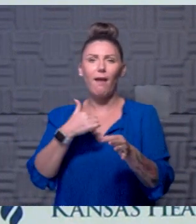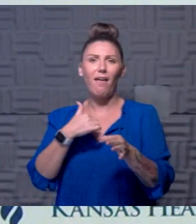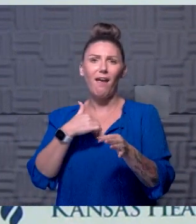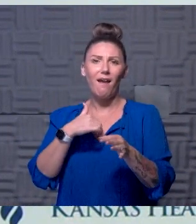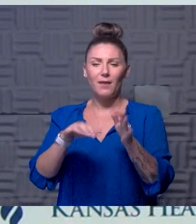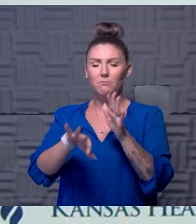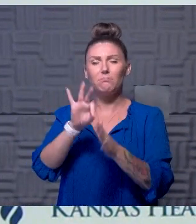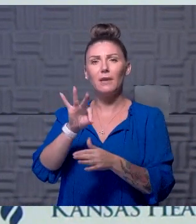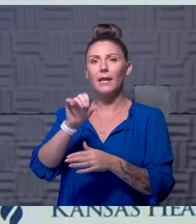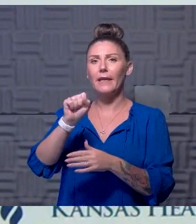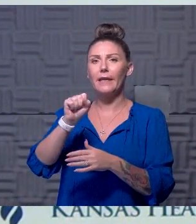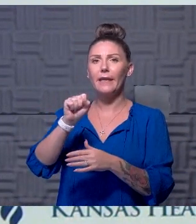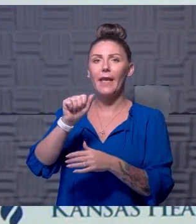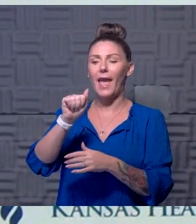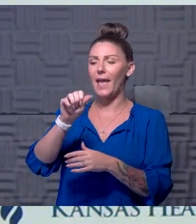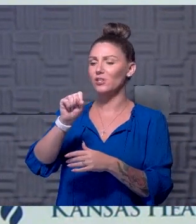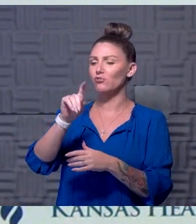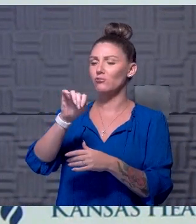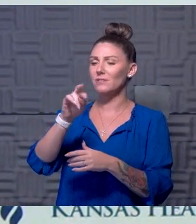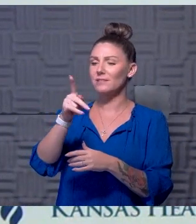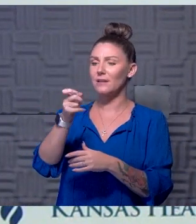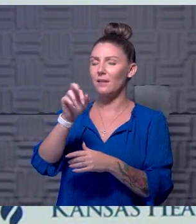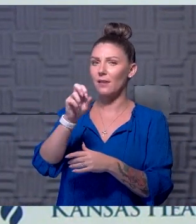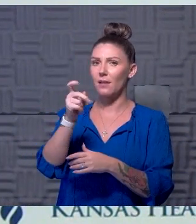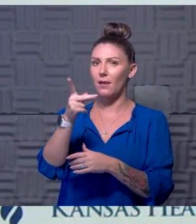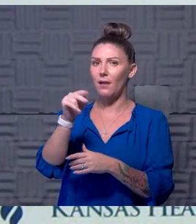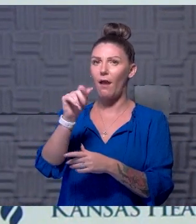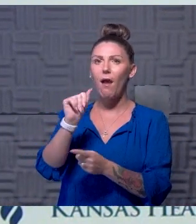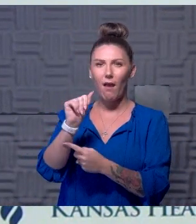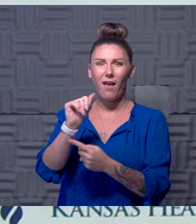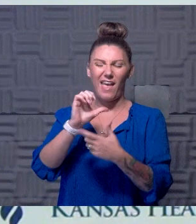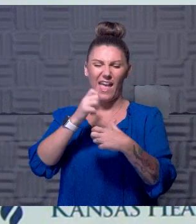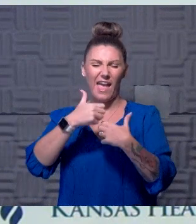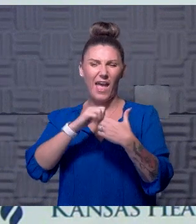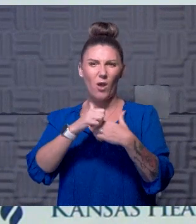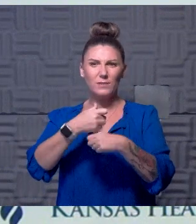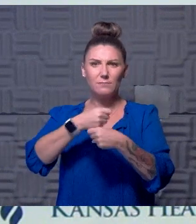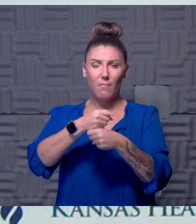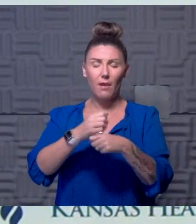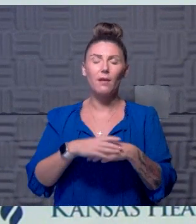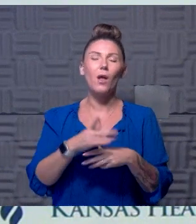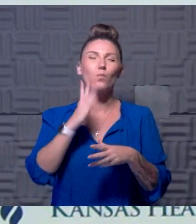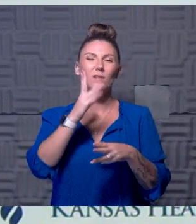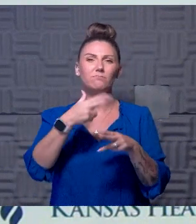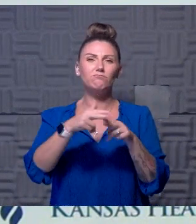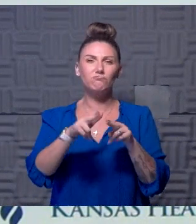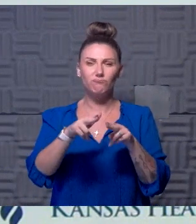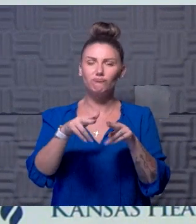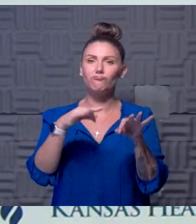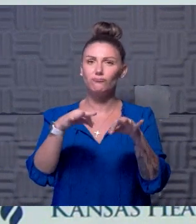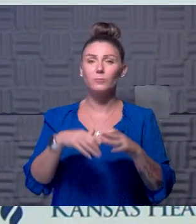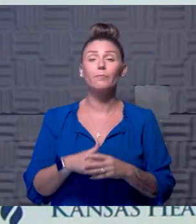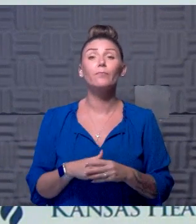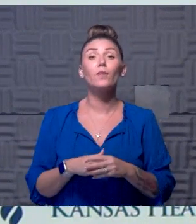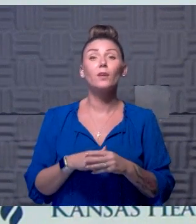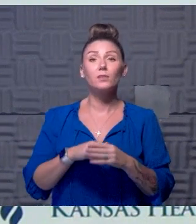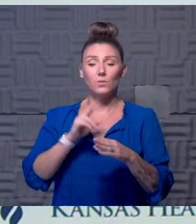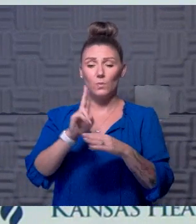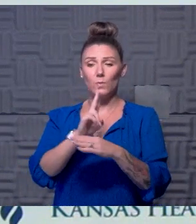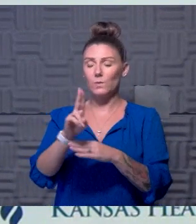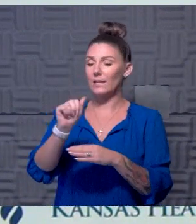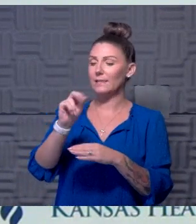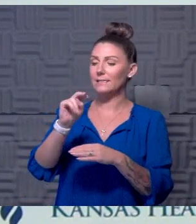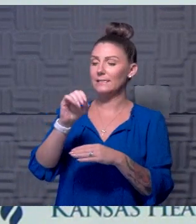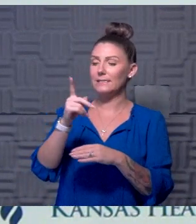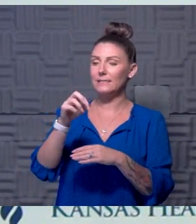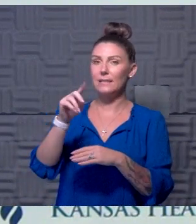Astrazeneca vaccine because I really like the way that it's made. So I'll try to explain this in brief. What we are doing is using an adenovirus, which is a virus